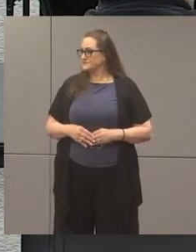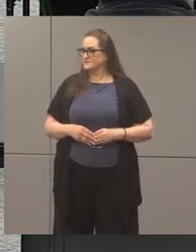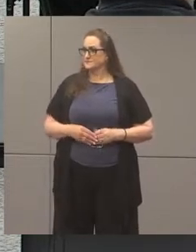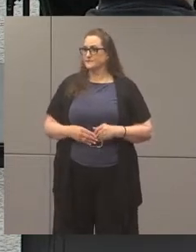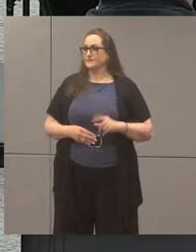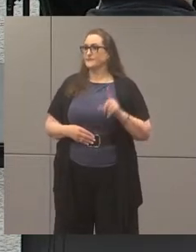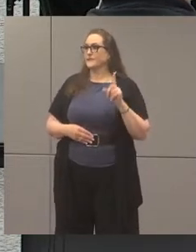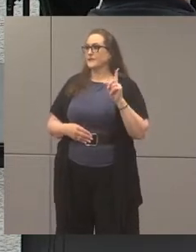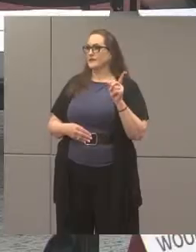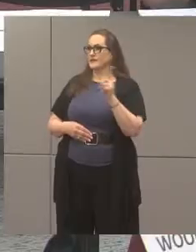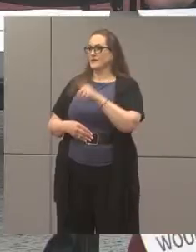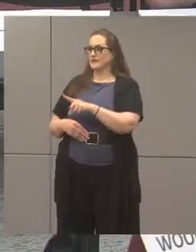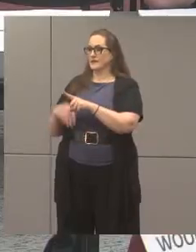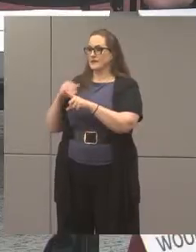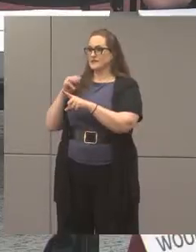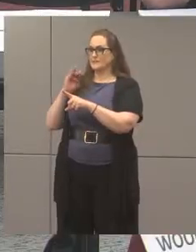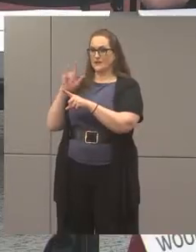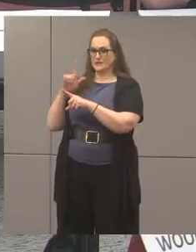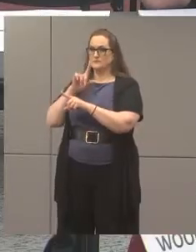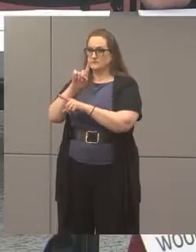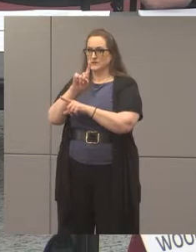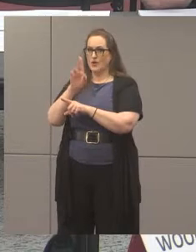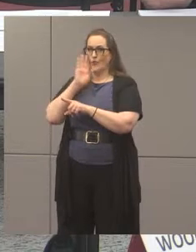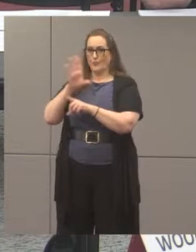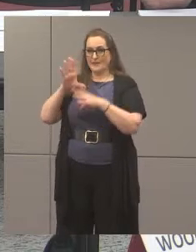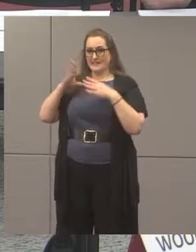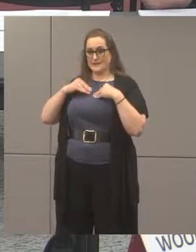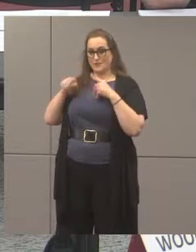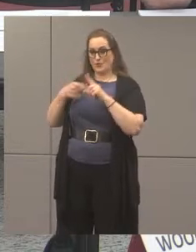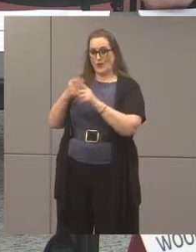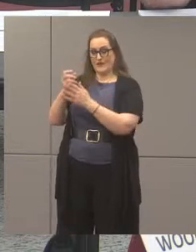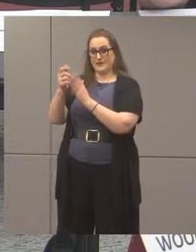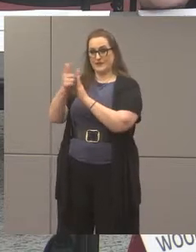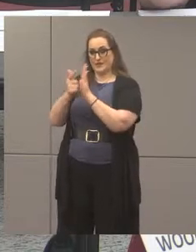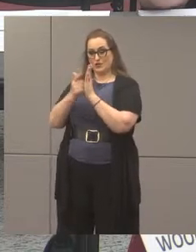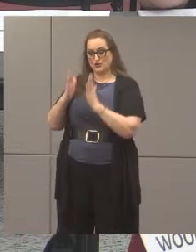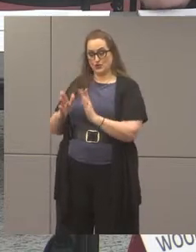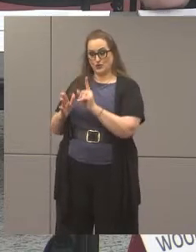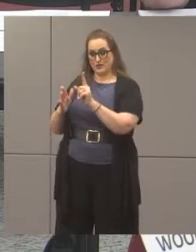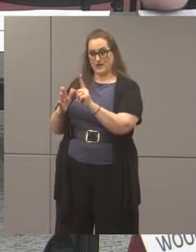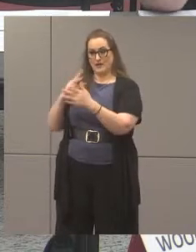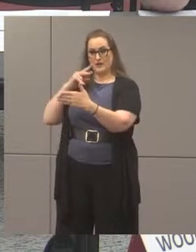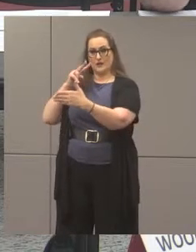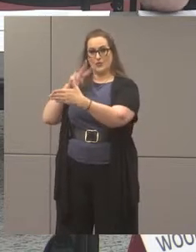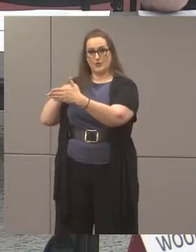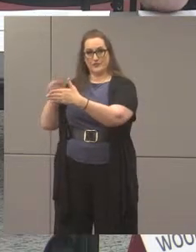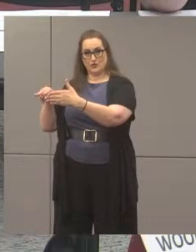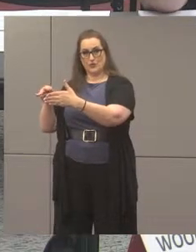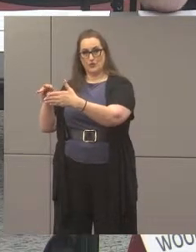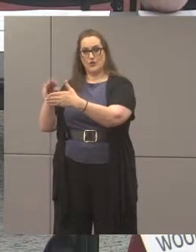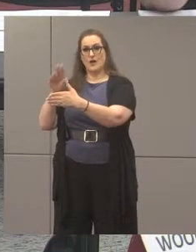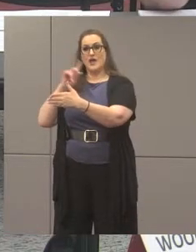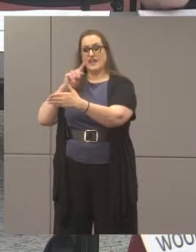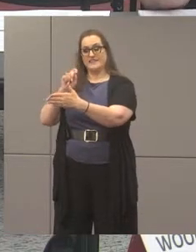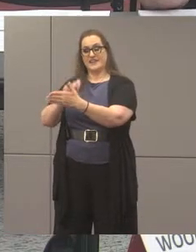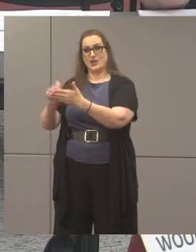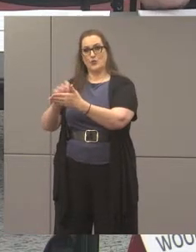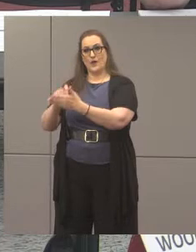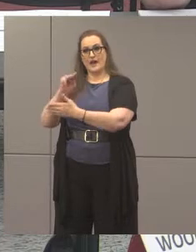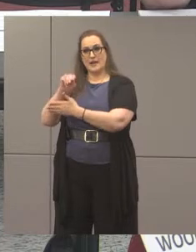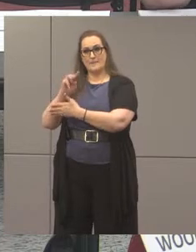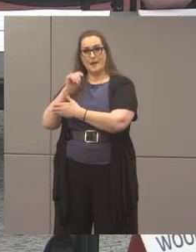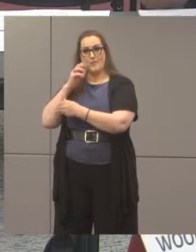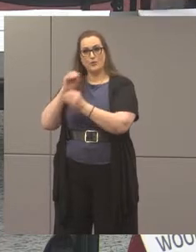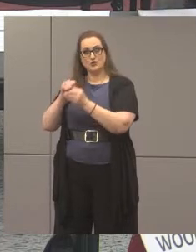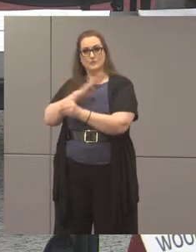Yes, Mr. So would it be acceptable that once the attorney provides his review, that he write a memo to the board members,